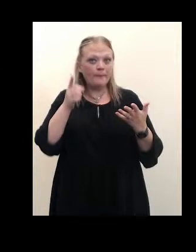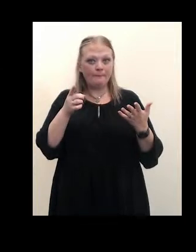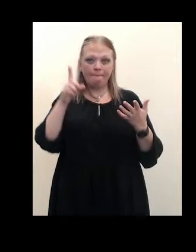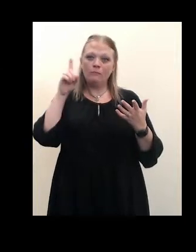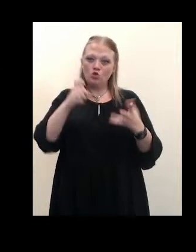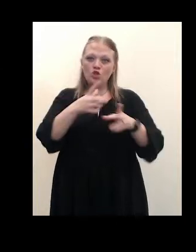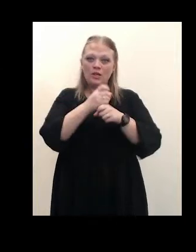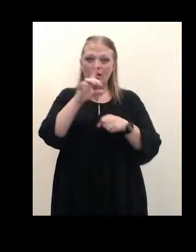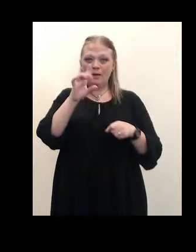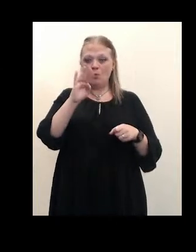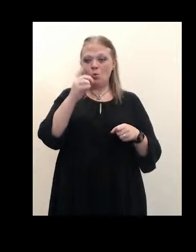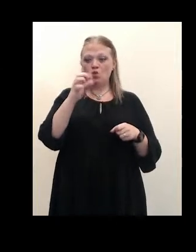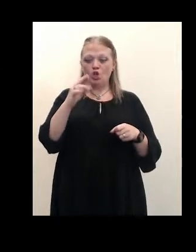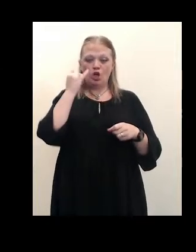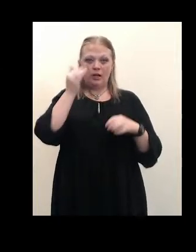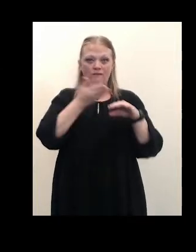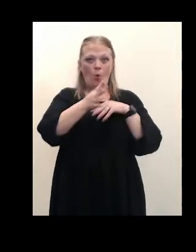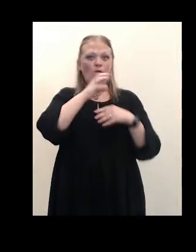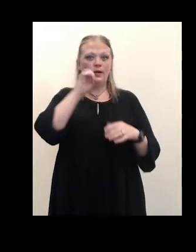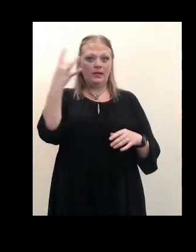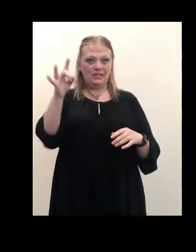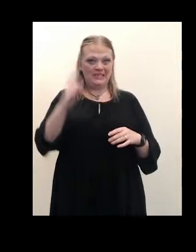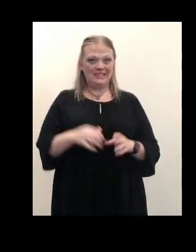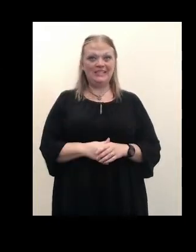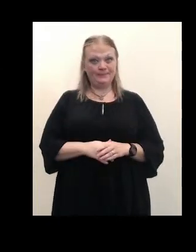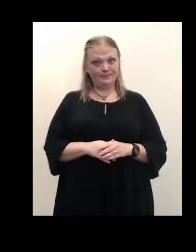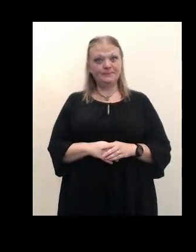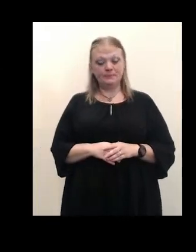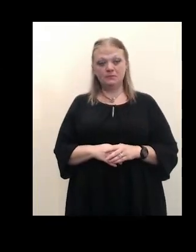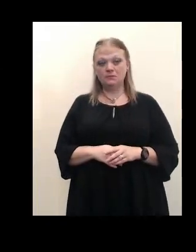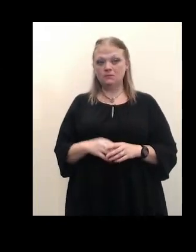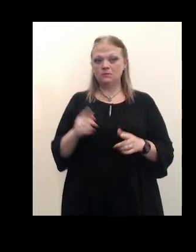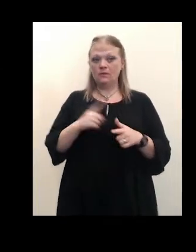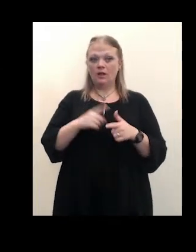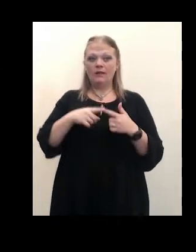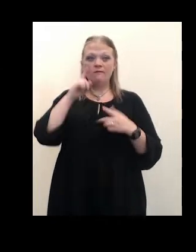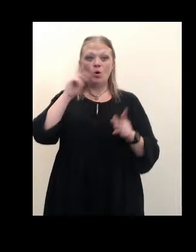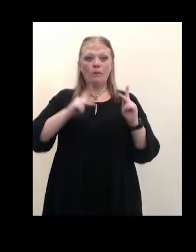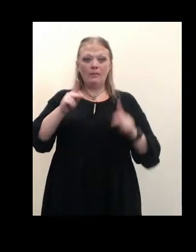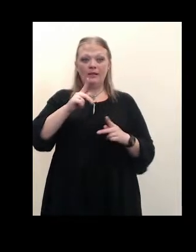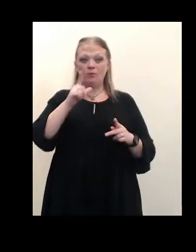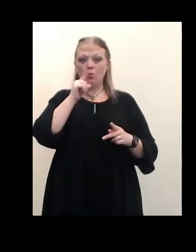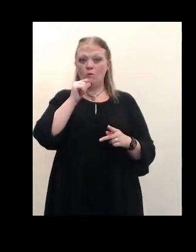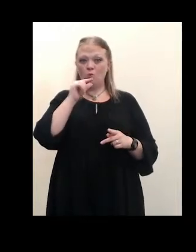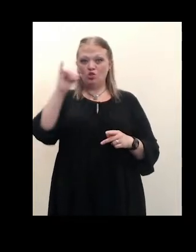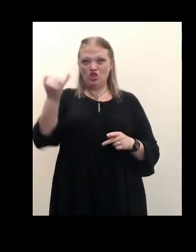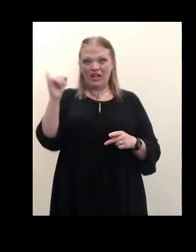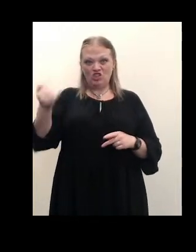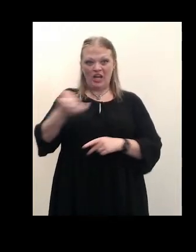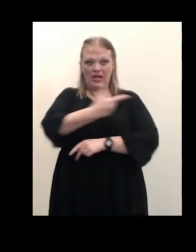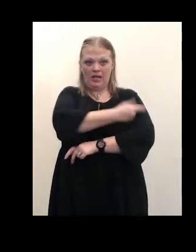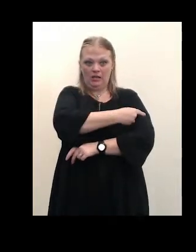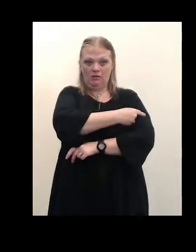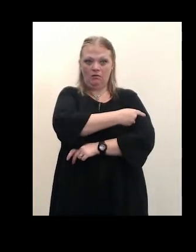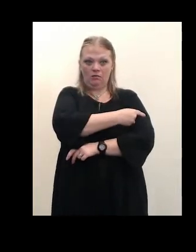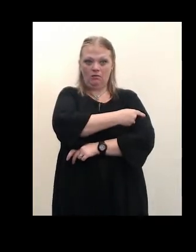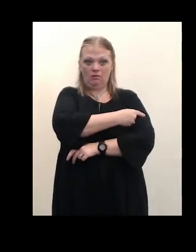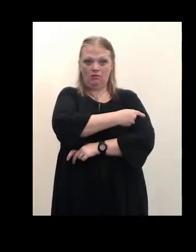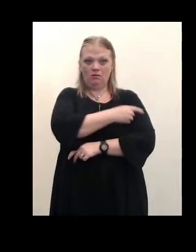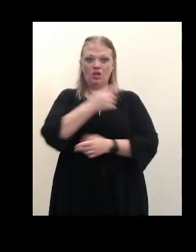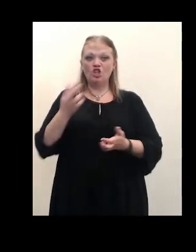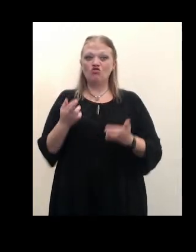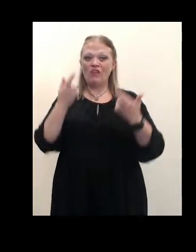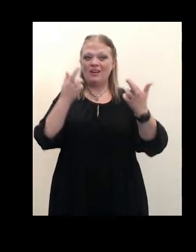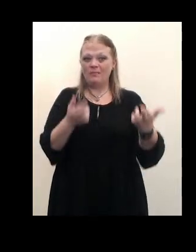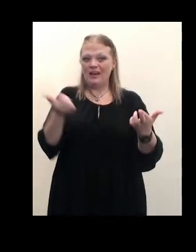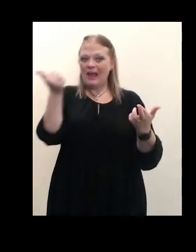if they're over the age of 18. And then for people who receive the J&J dose, the first dose of J&J, it's recommended that